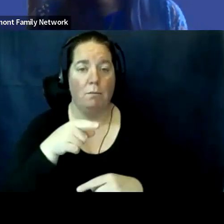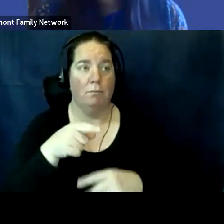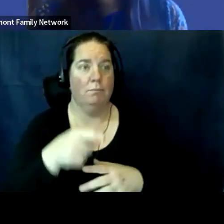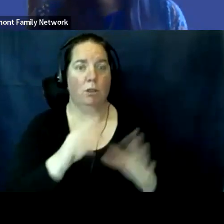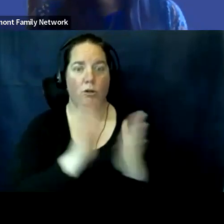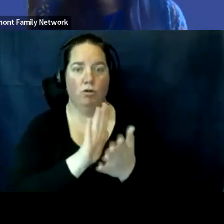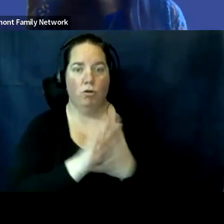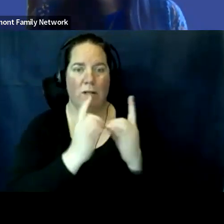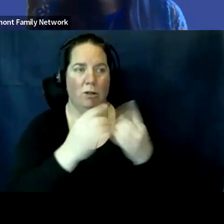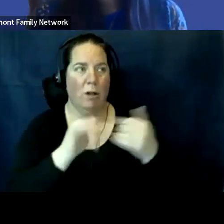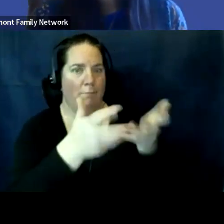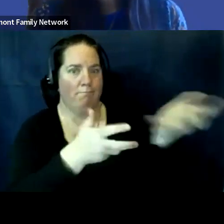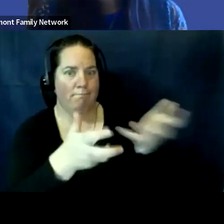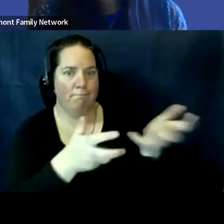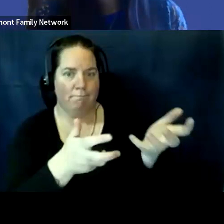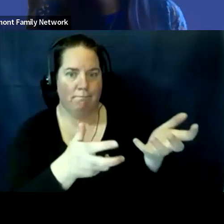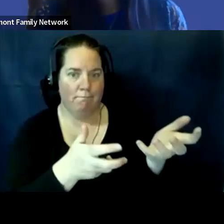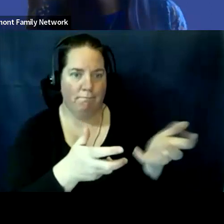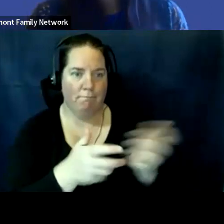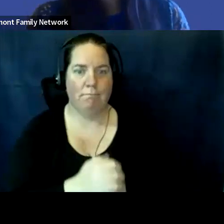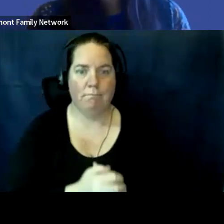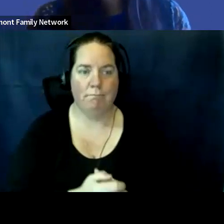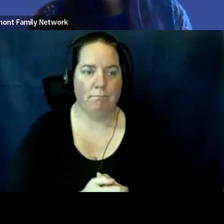district as far as the changes?